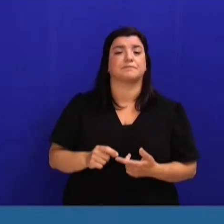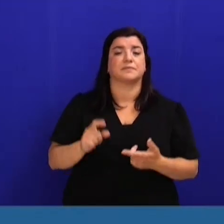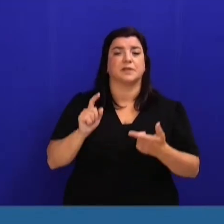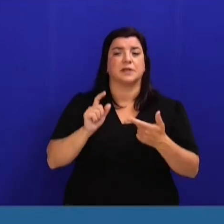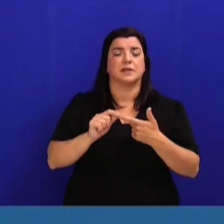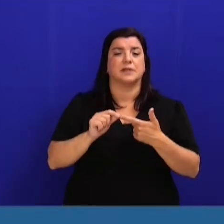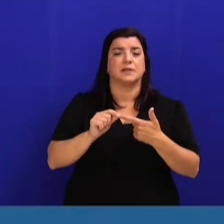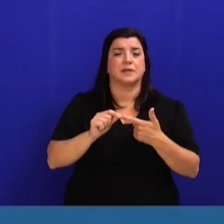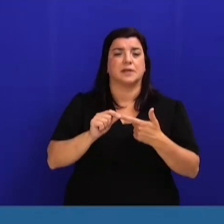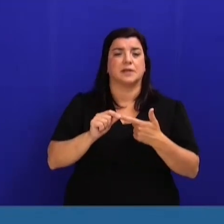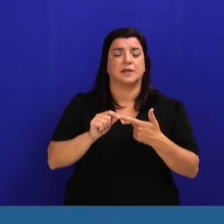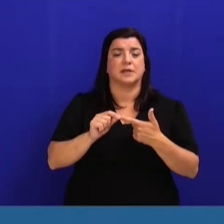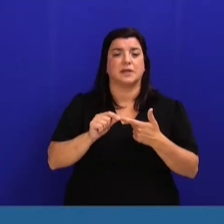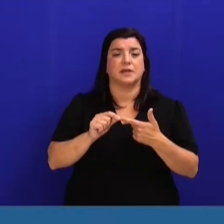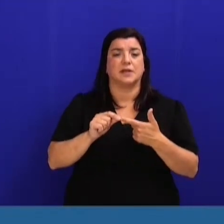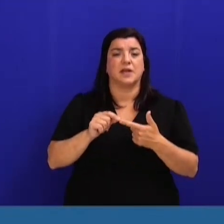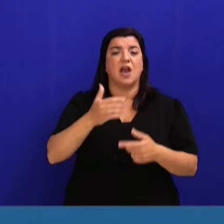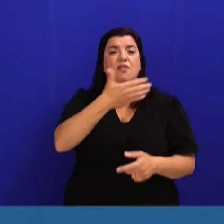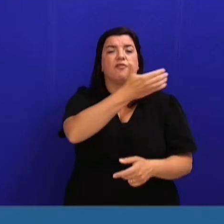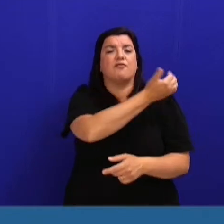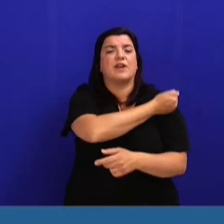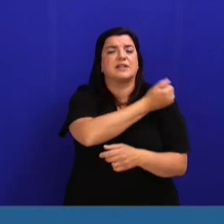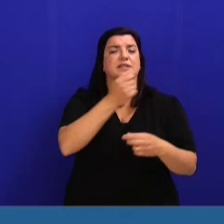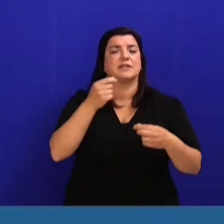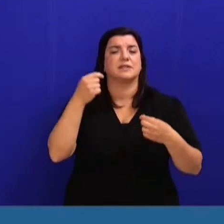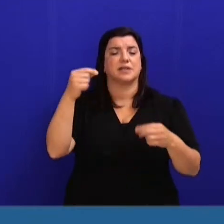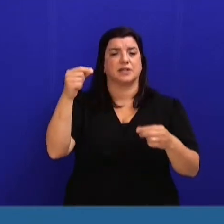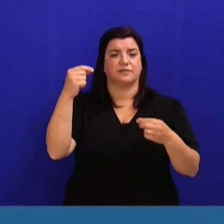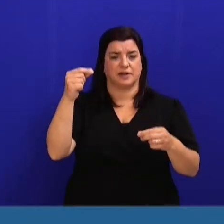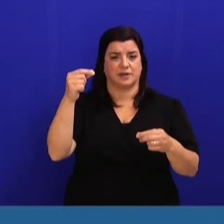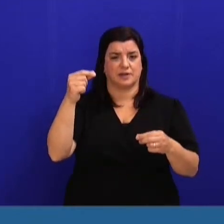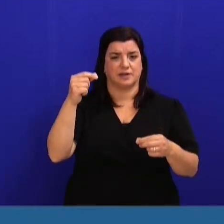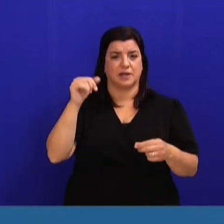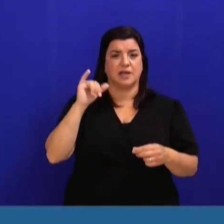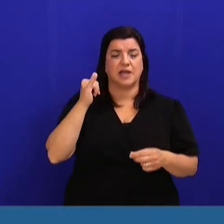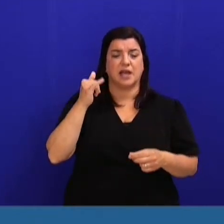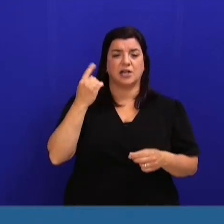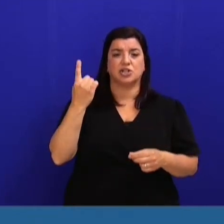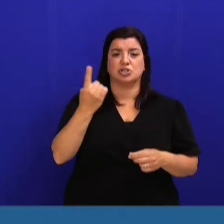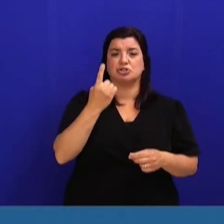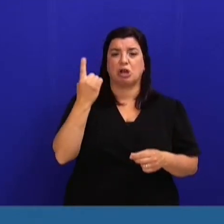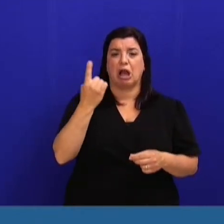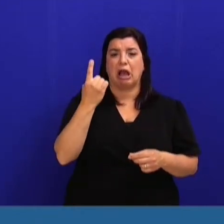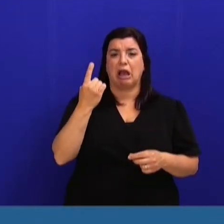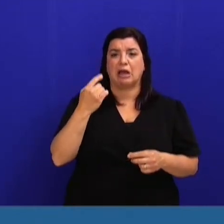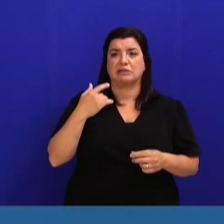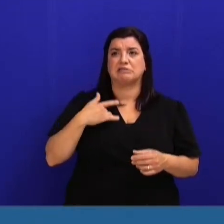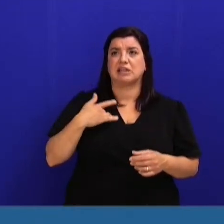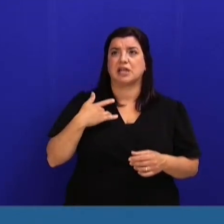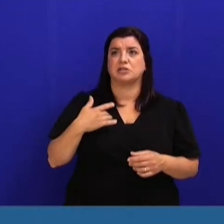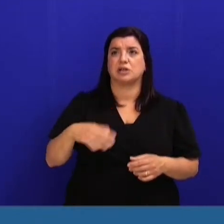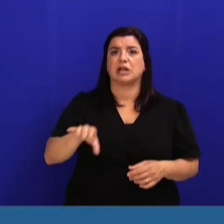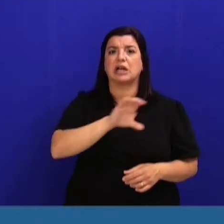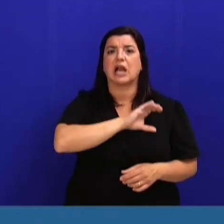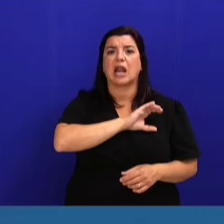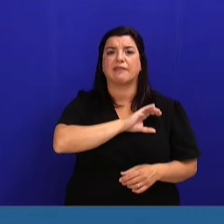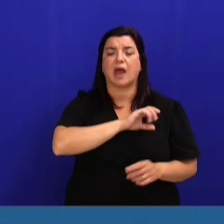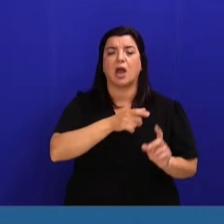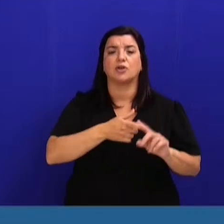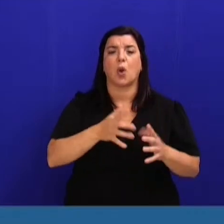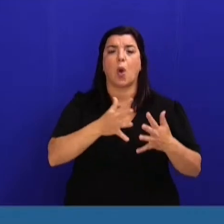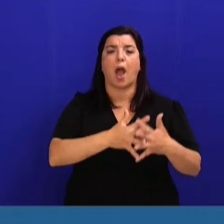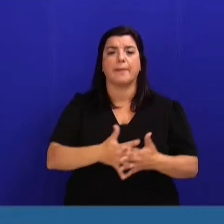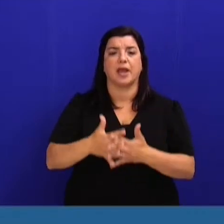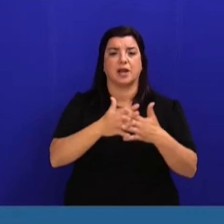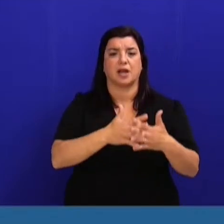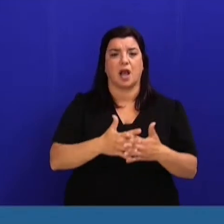system, how can somebody who lives who lives somewhere like Canada or America